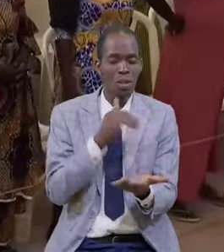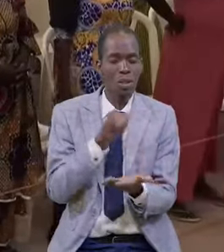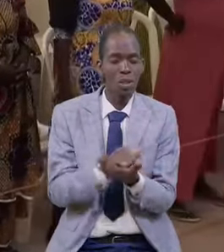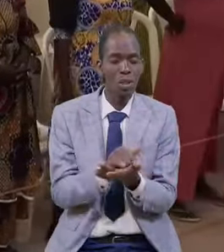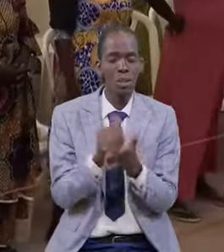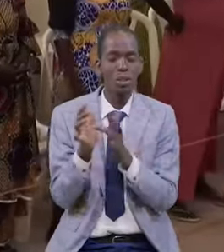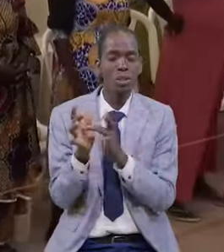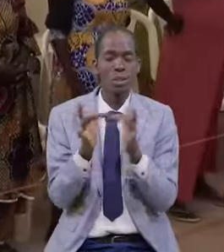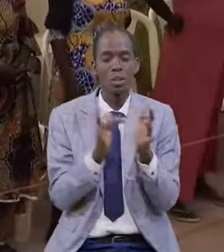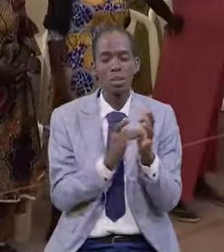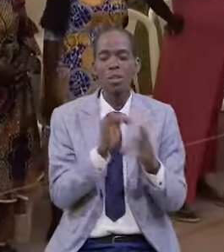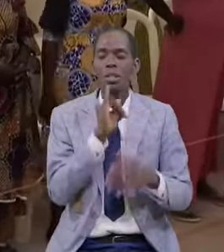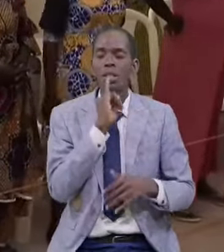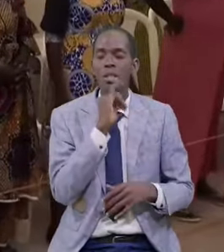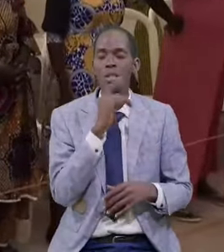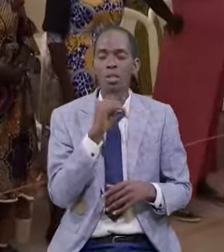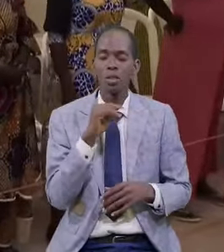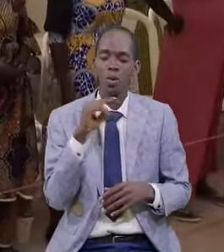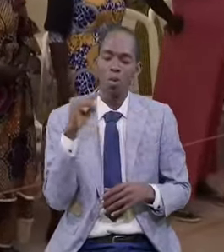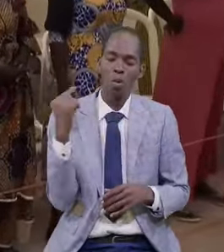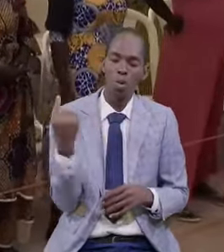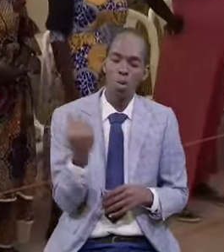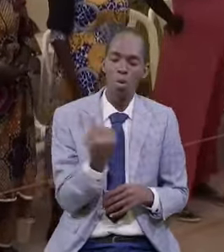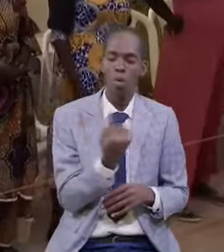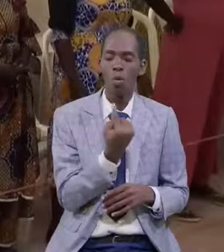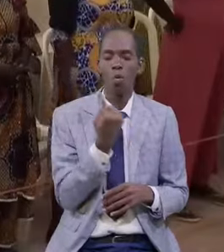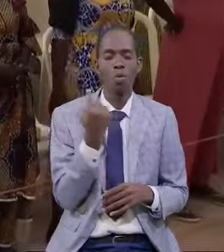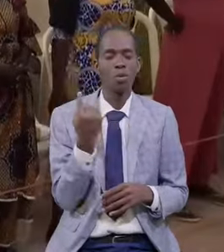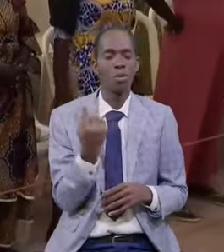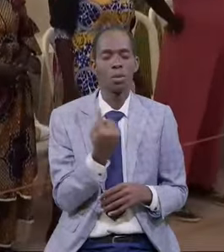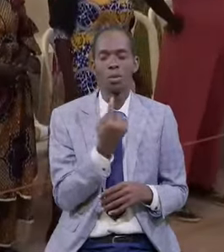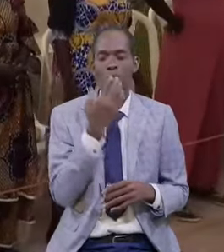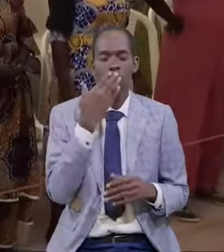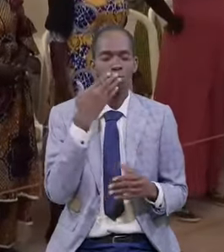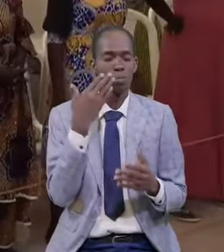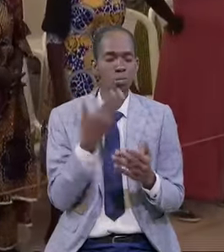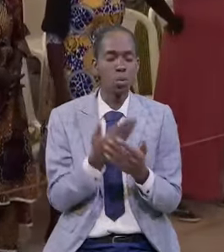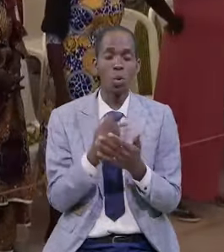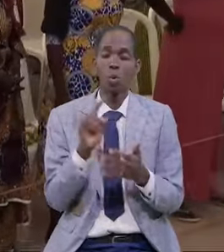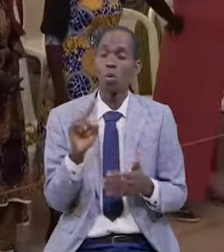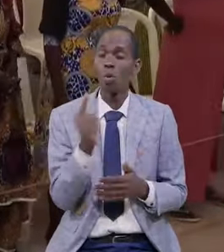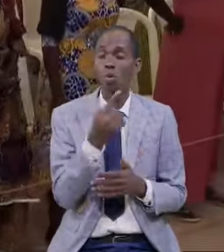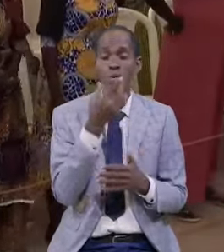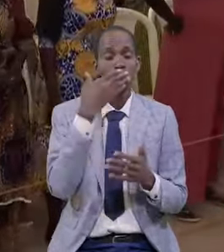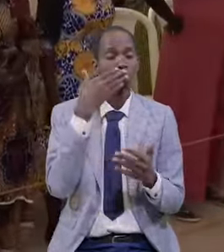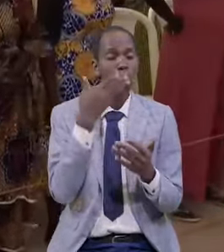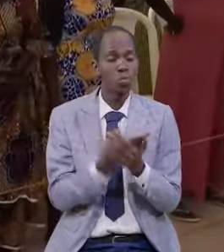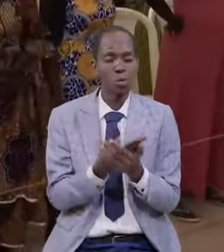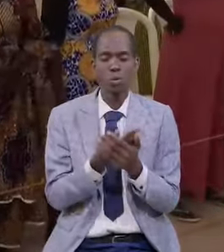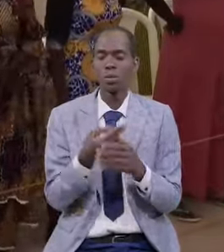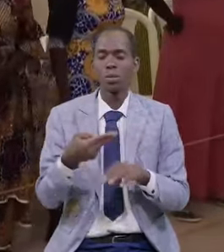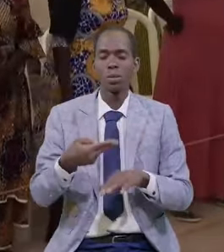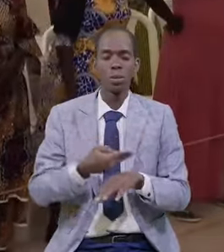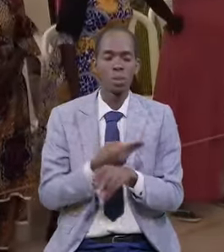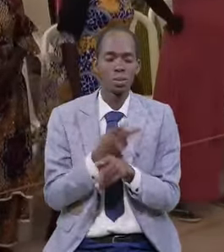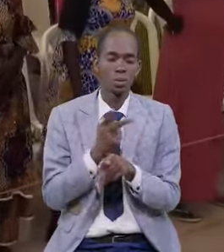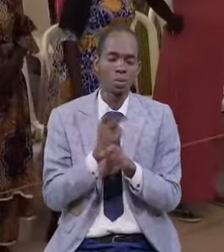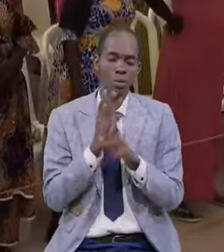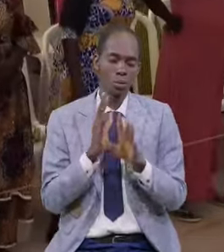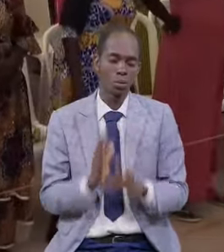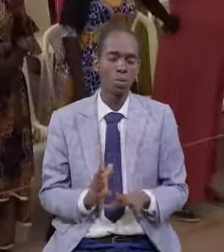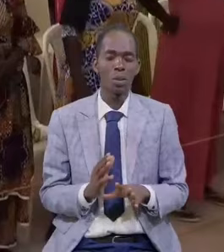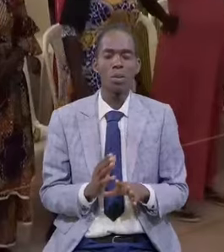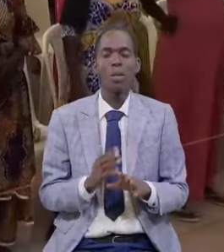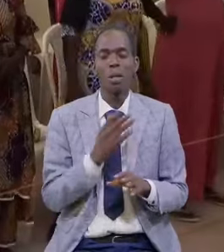only Shepherd but the Good Shepherd for the sheep and the sins let's pray